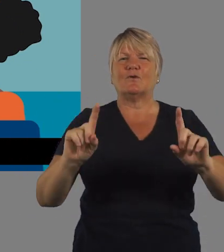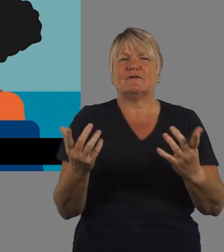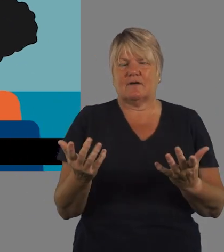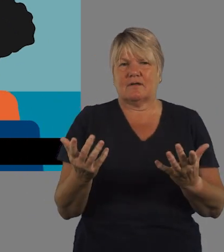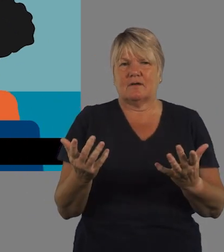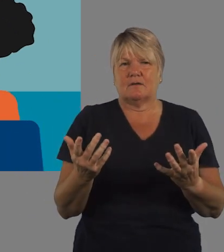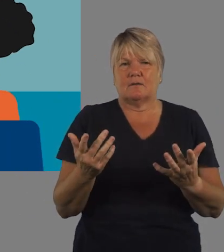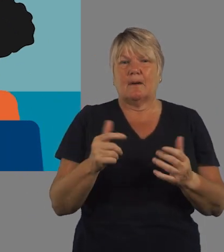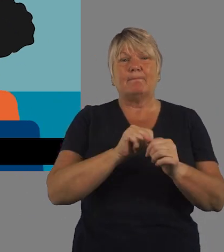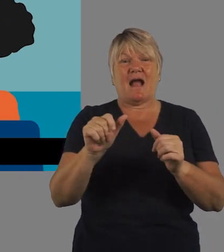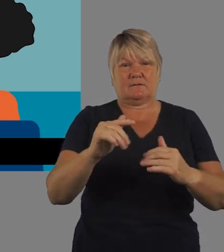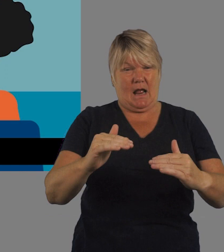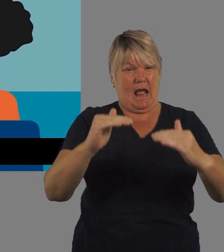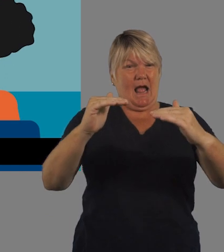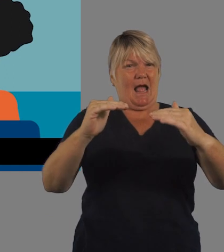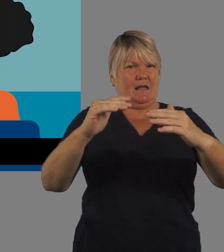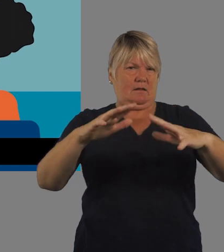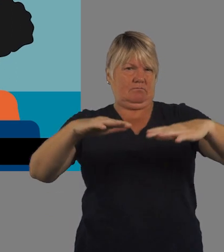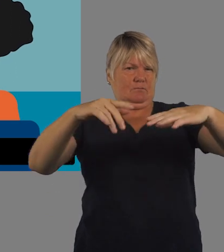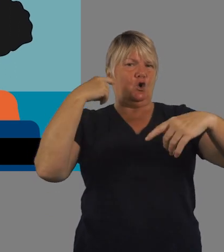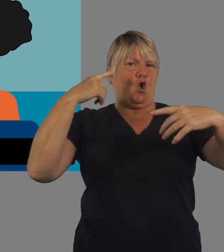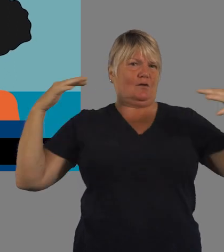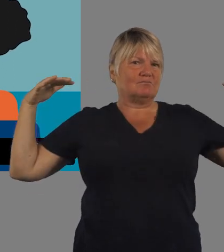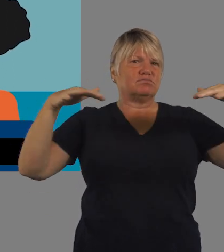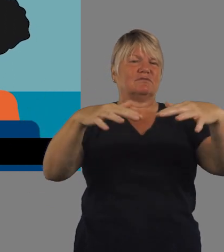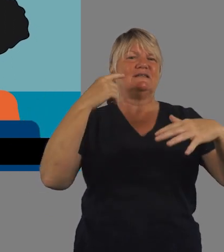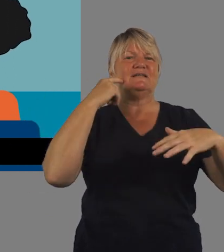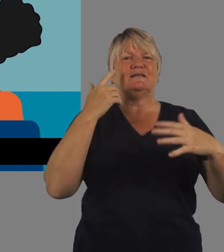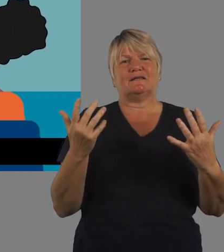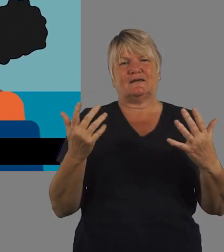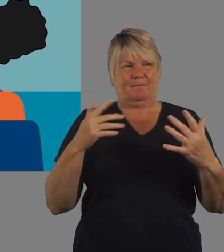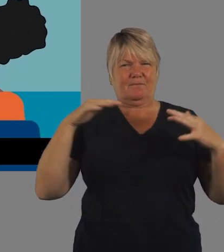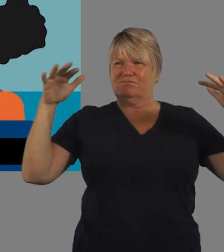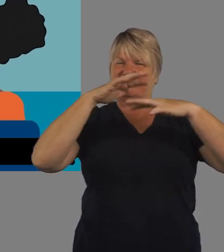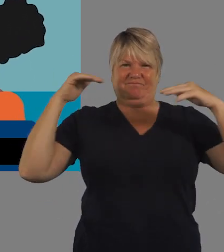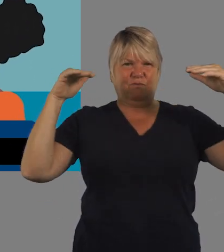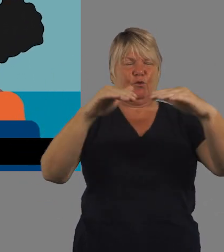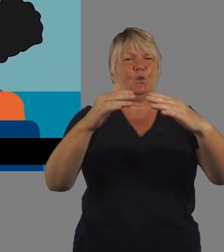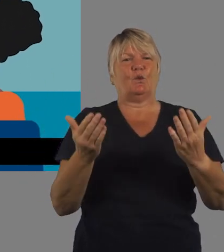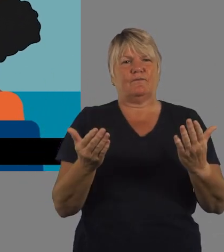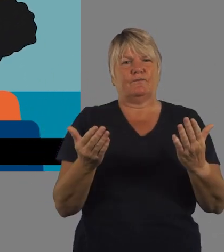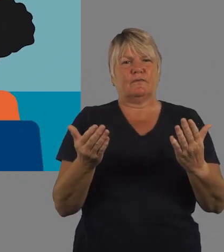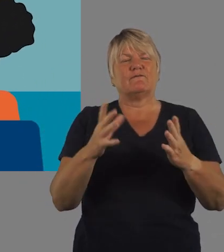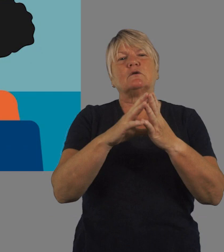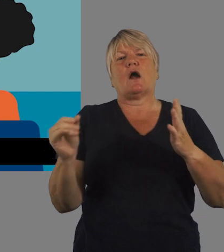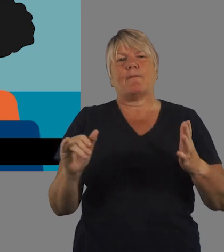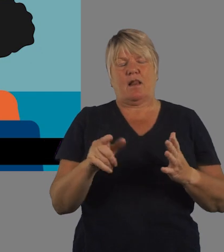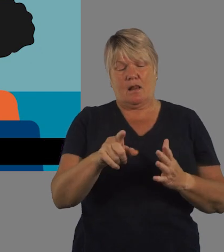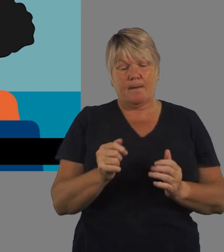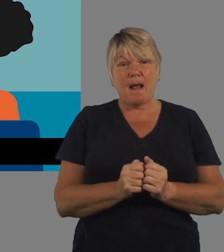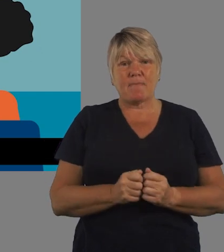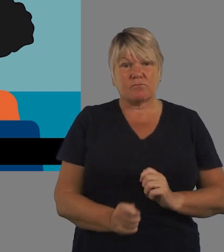or noise sources, ideally elevated slightly. Noise will carry over the microphone.